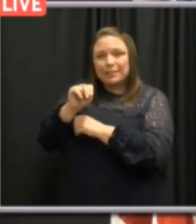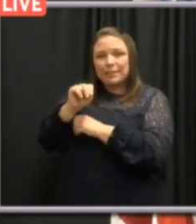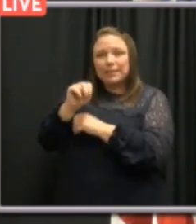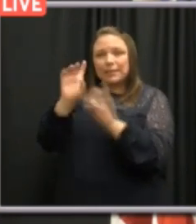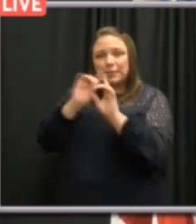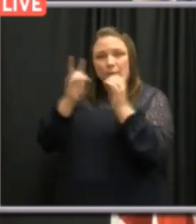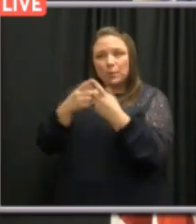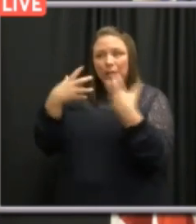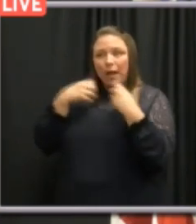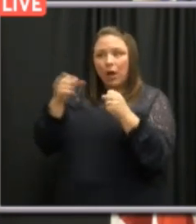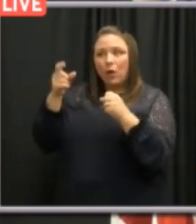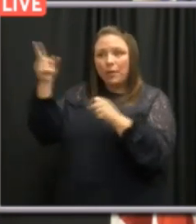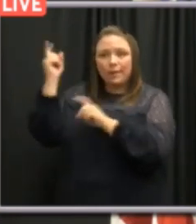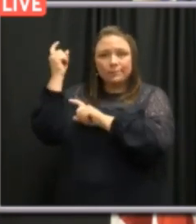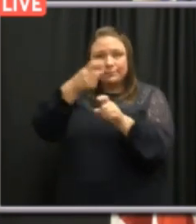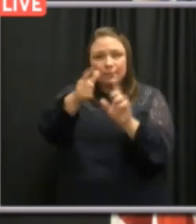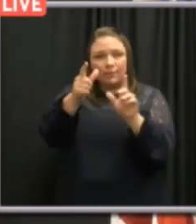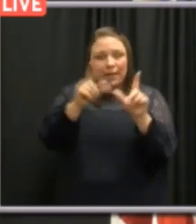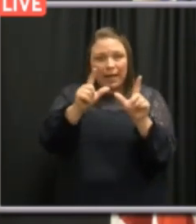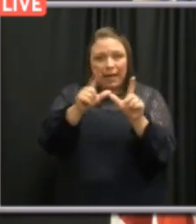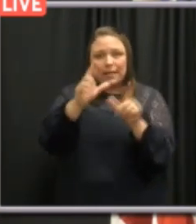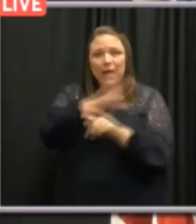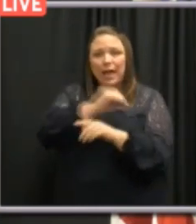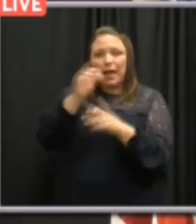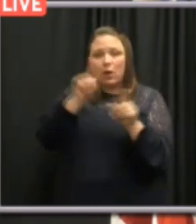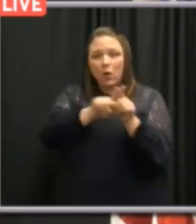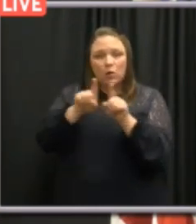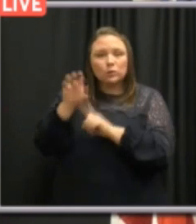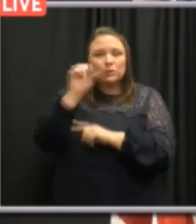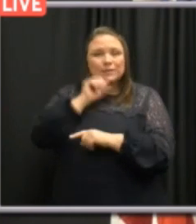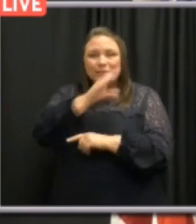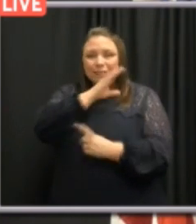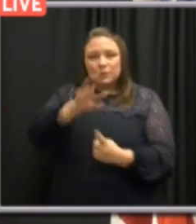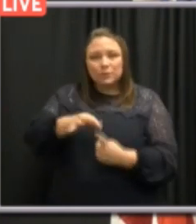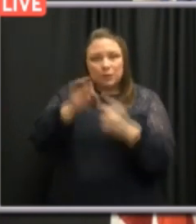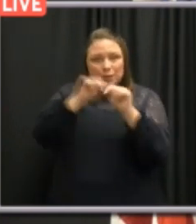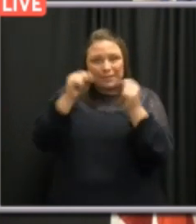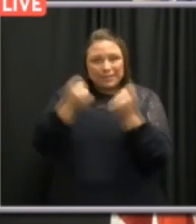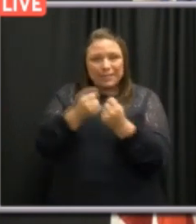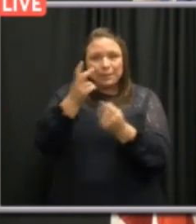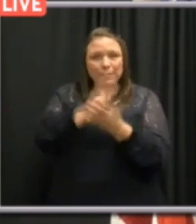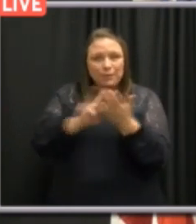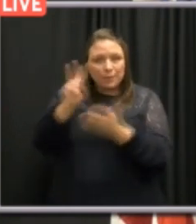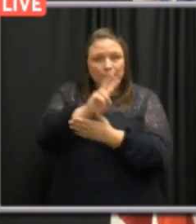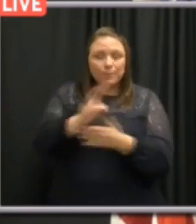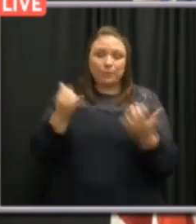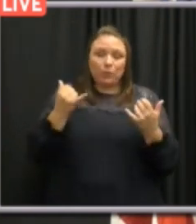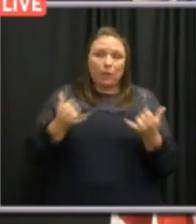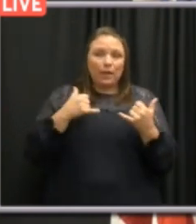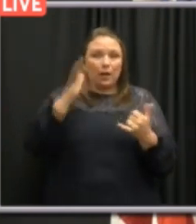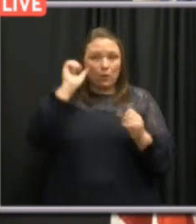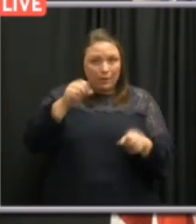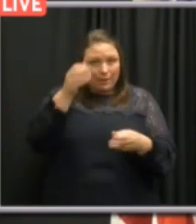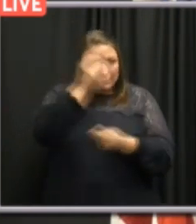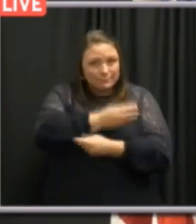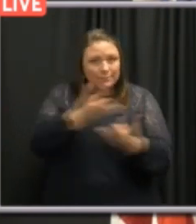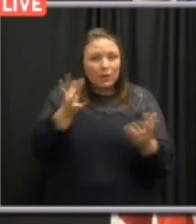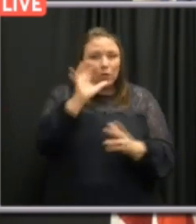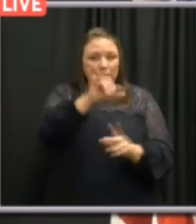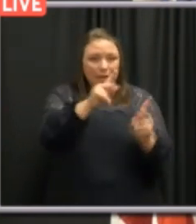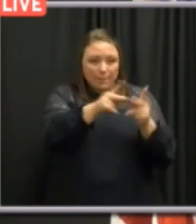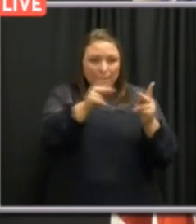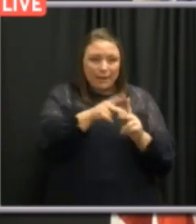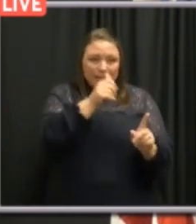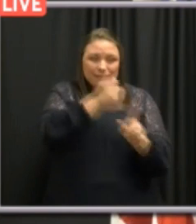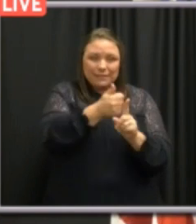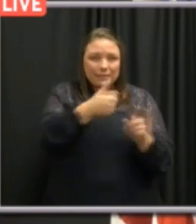facility, as well as a geriatric specialty team at Vanderbilt. And right now, I can tell you that the facility is